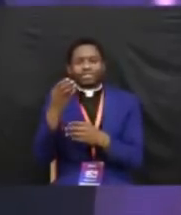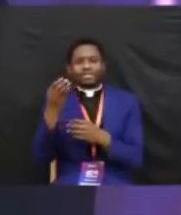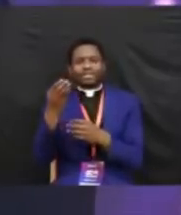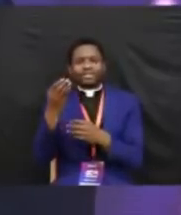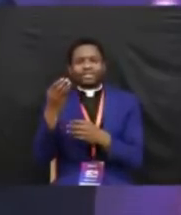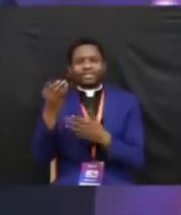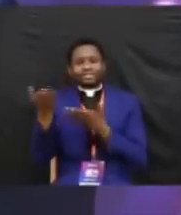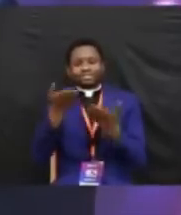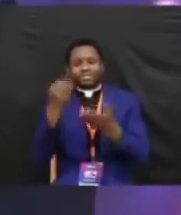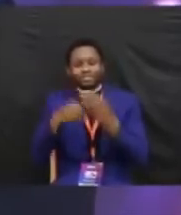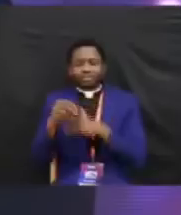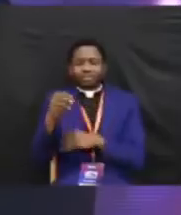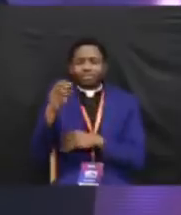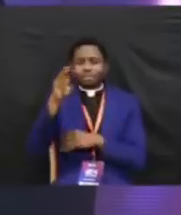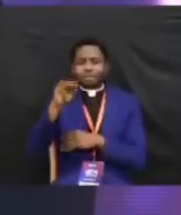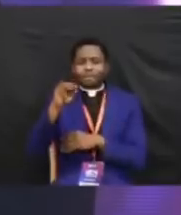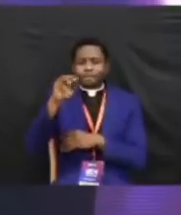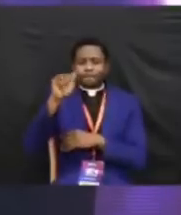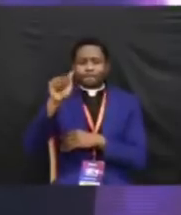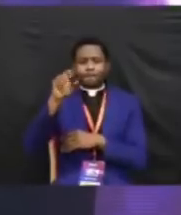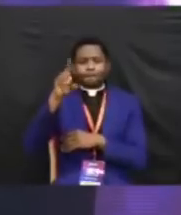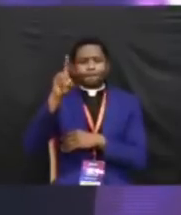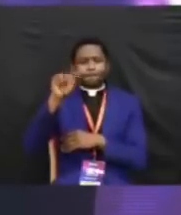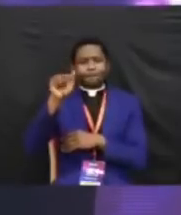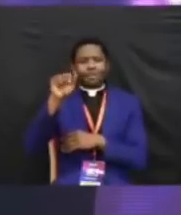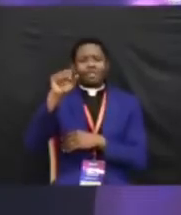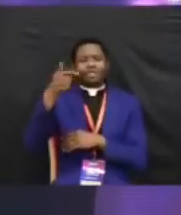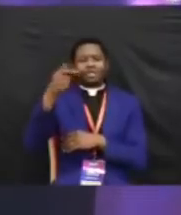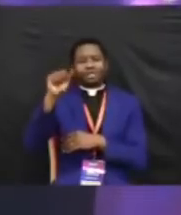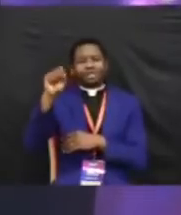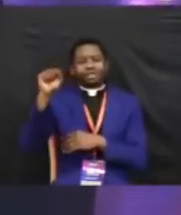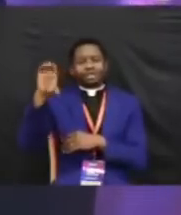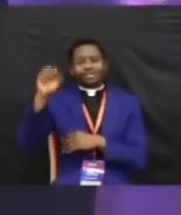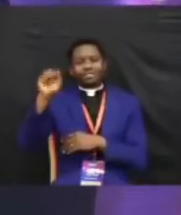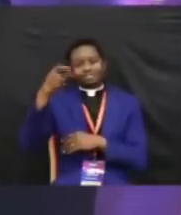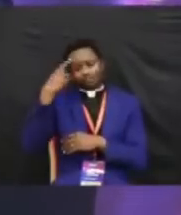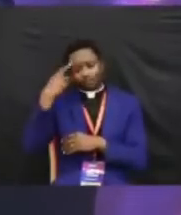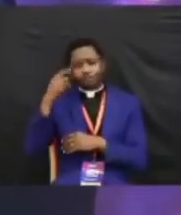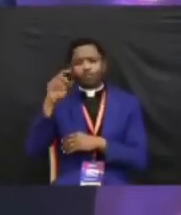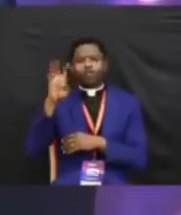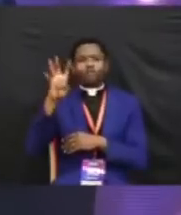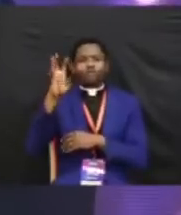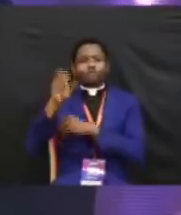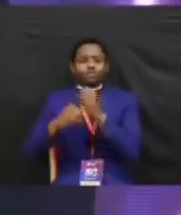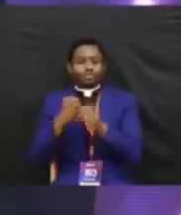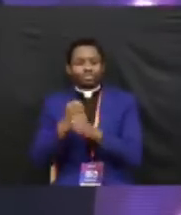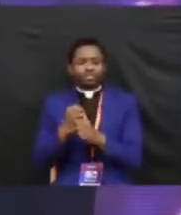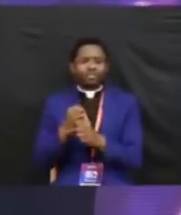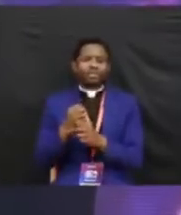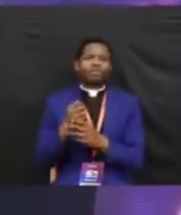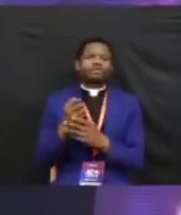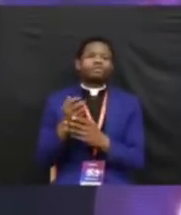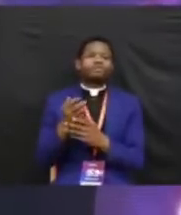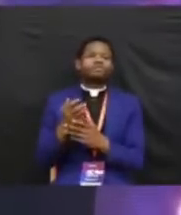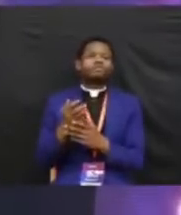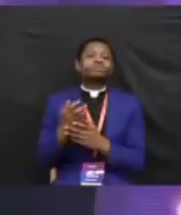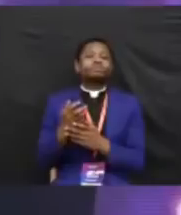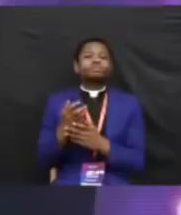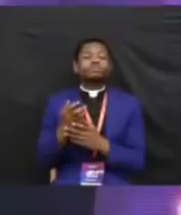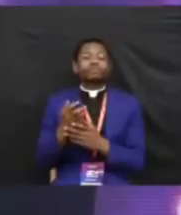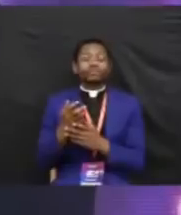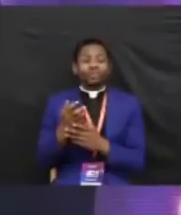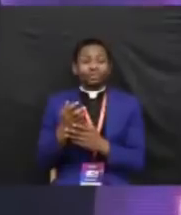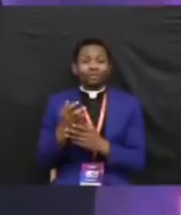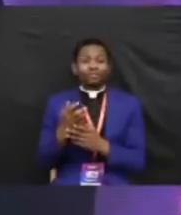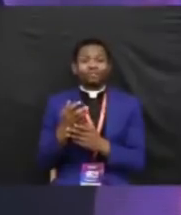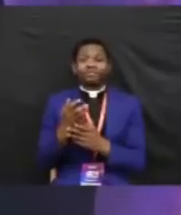in Jamaica for 4 years. Pastor Francis Ajimu was in Rwanda for 7 years. Eric